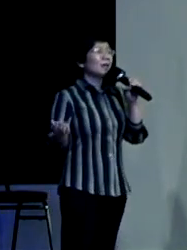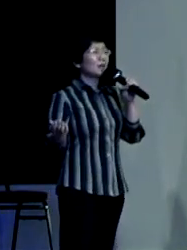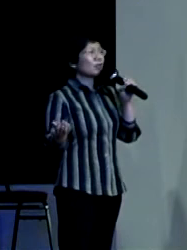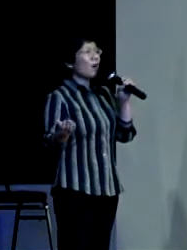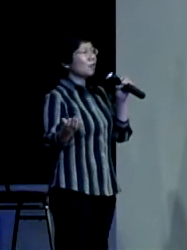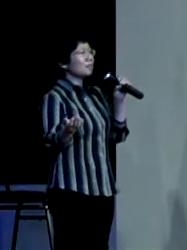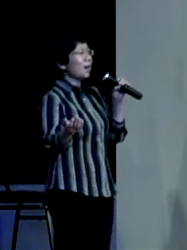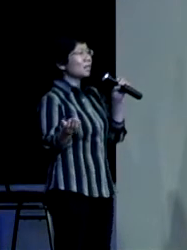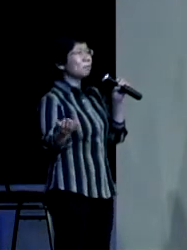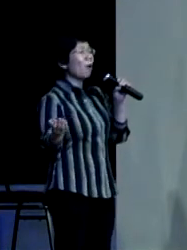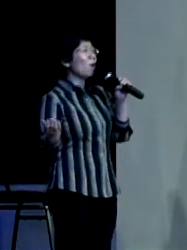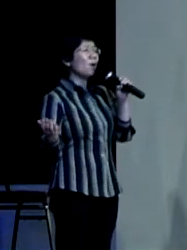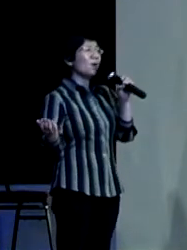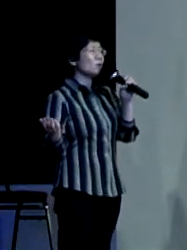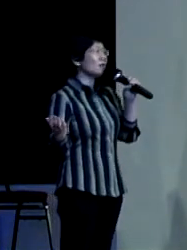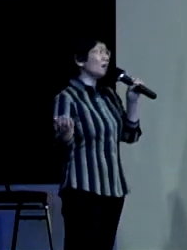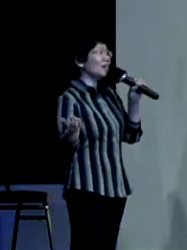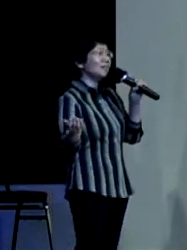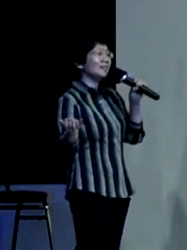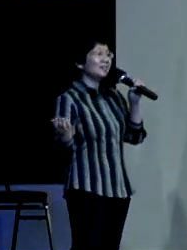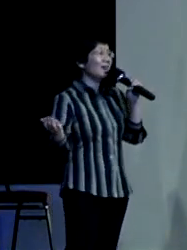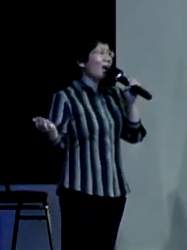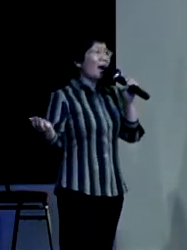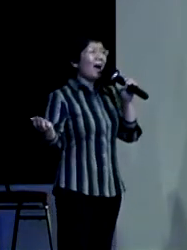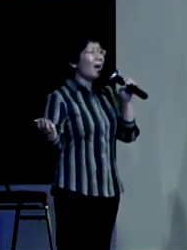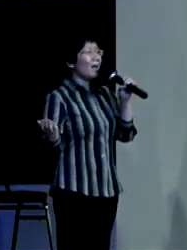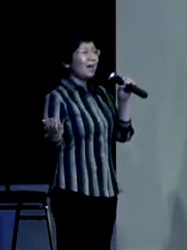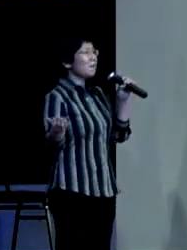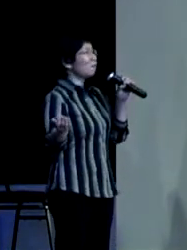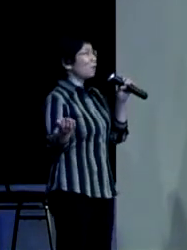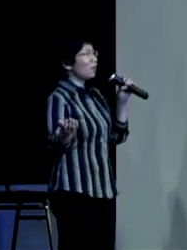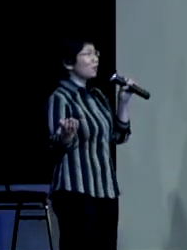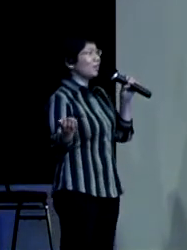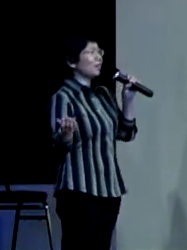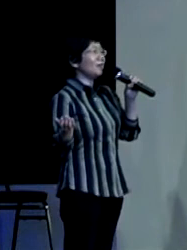shame. The cross has spoken, I am